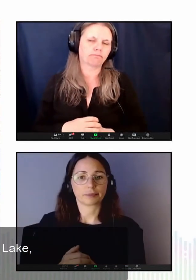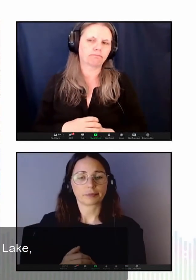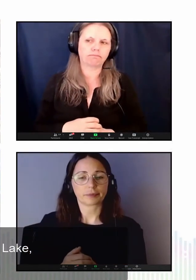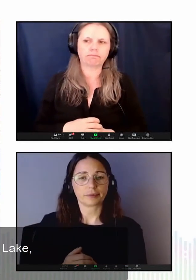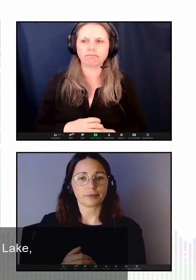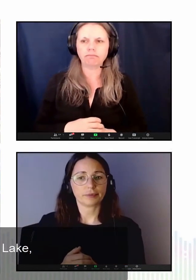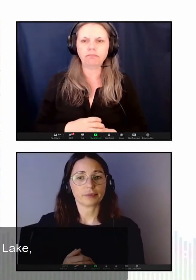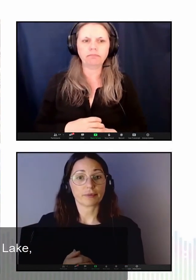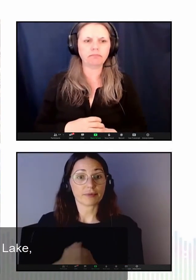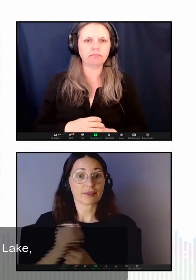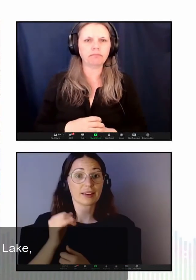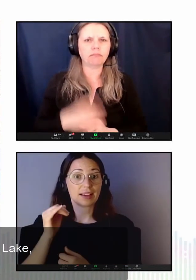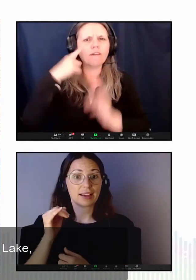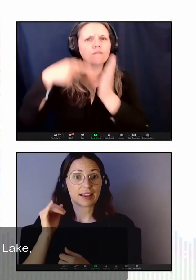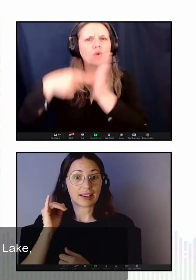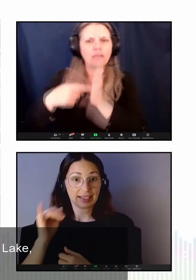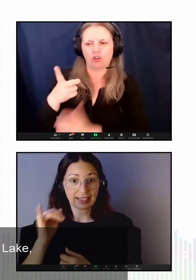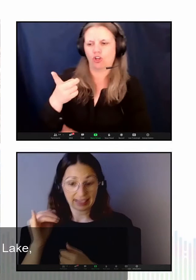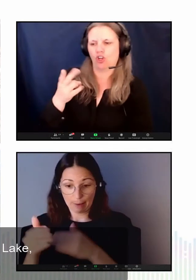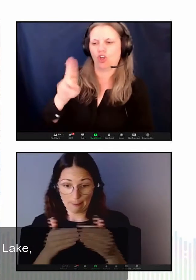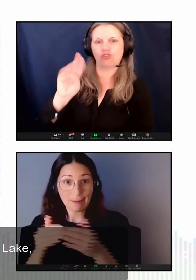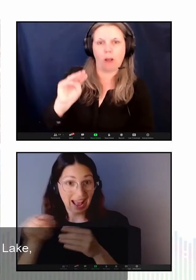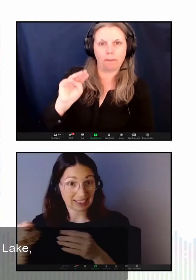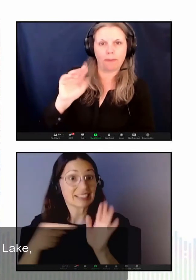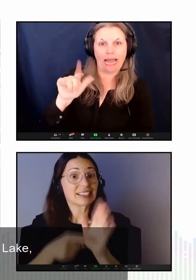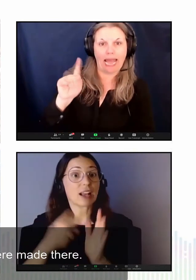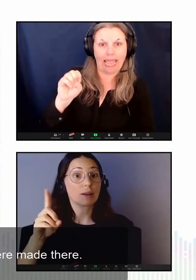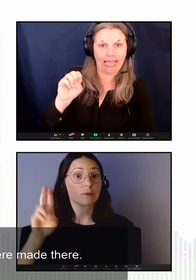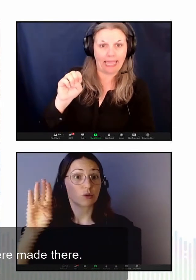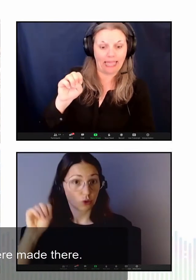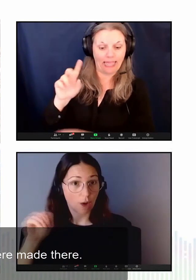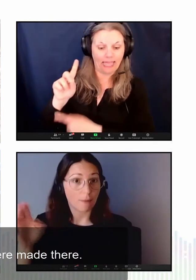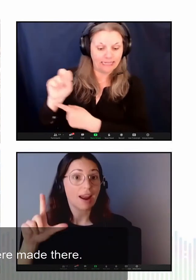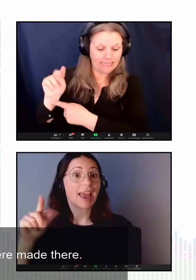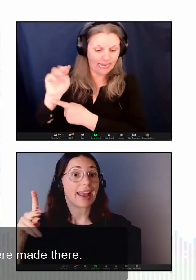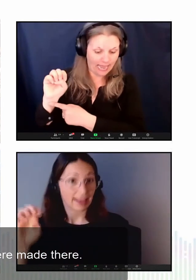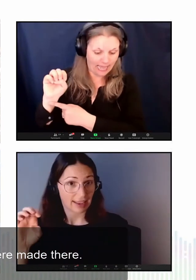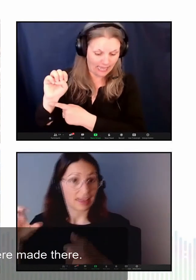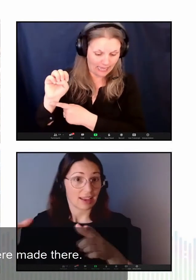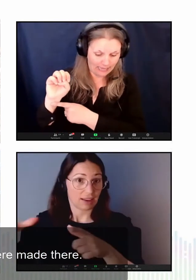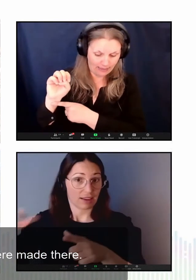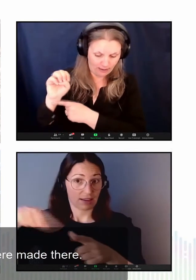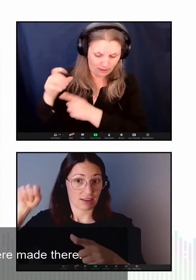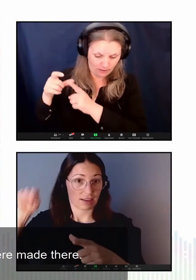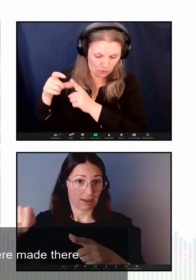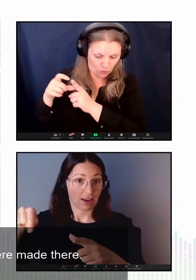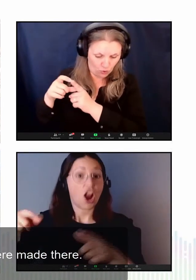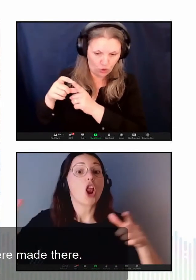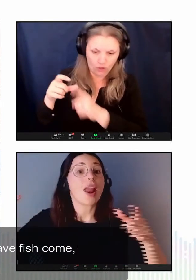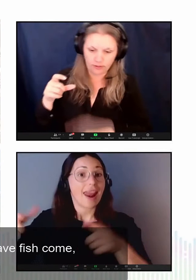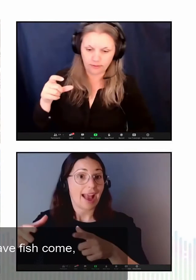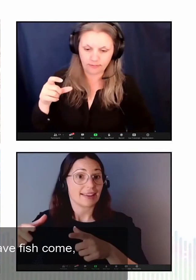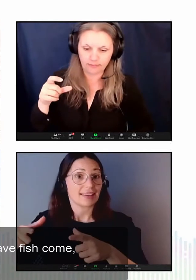at a place like Drum Lake, it's called Techeche. It means beating the lake. It doesn't mean drums were made